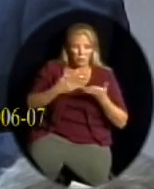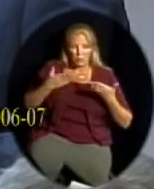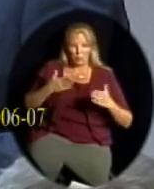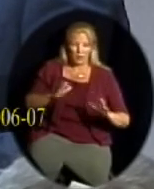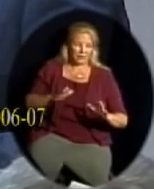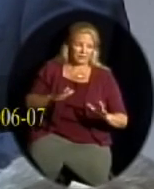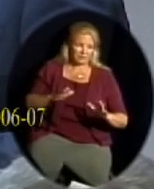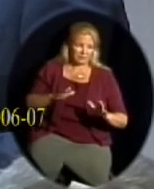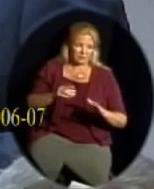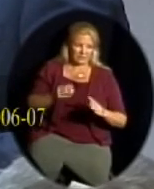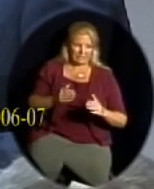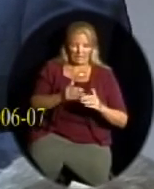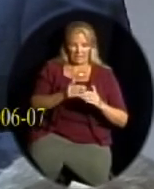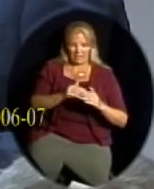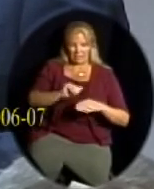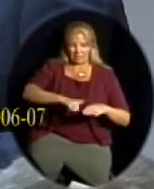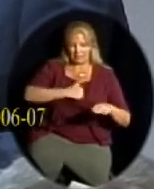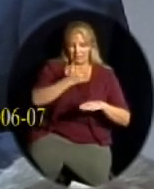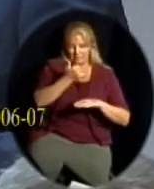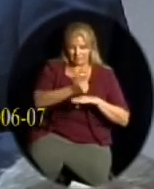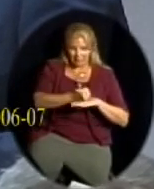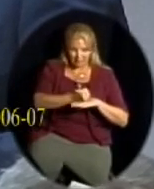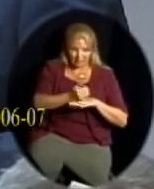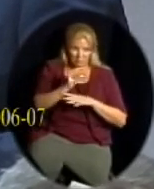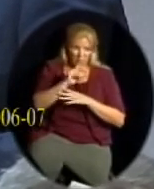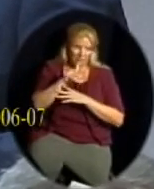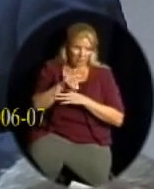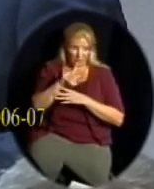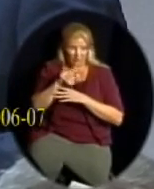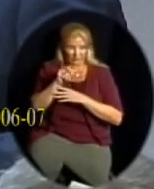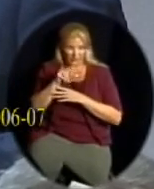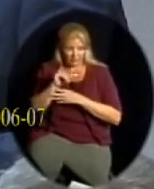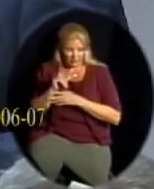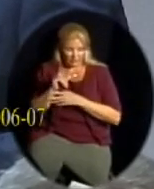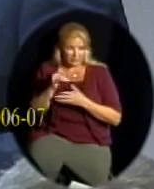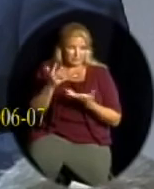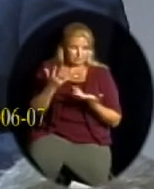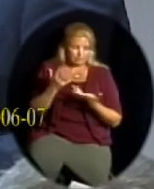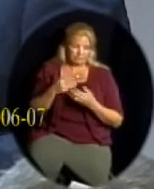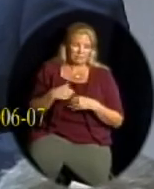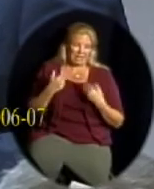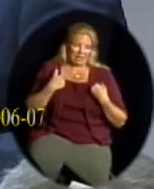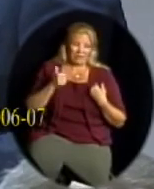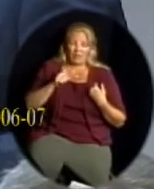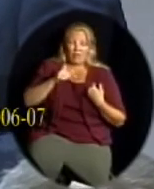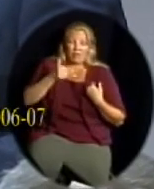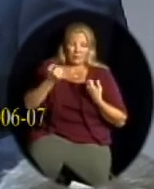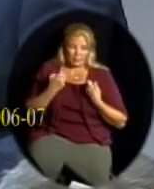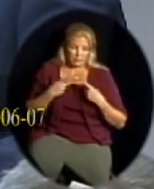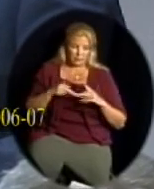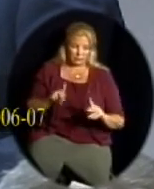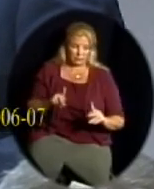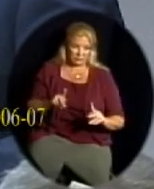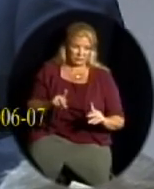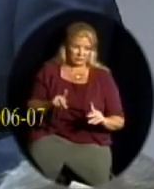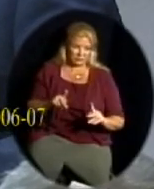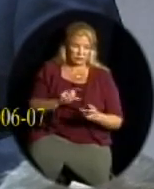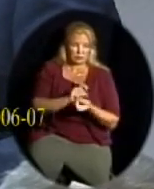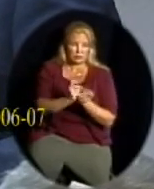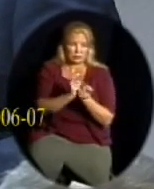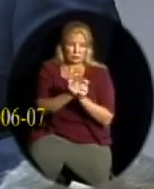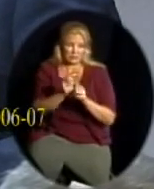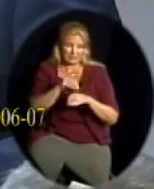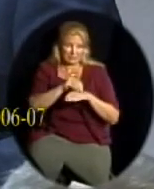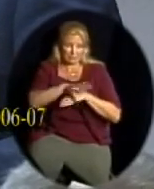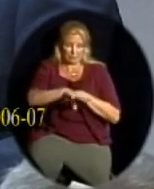outlay and other opportunities that present themselves to mitigate that impact of that